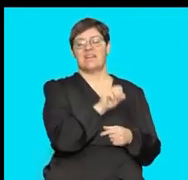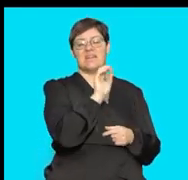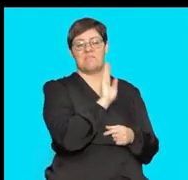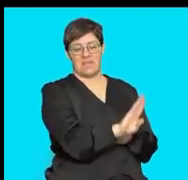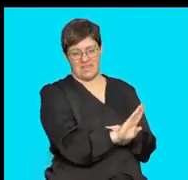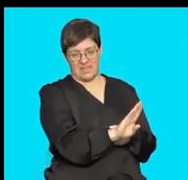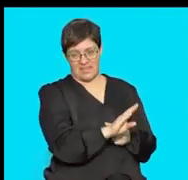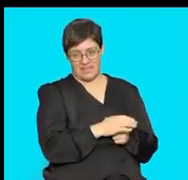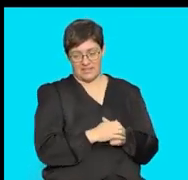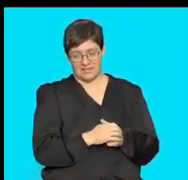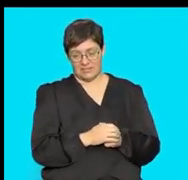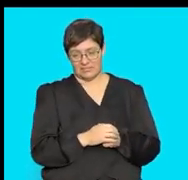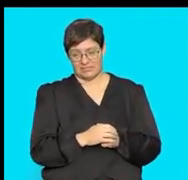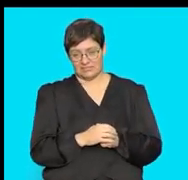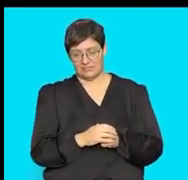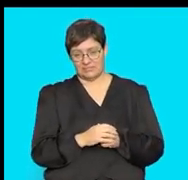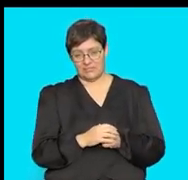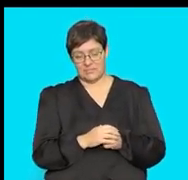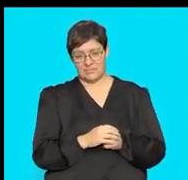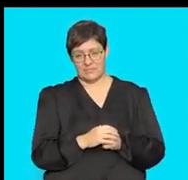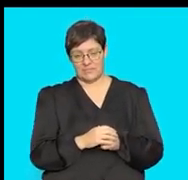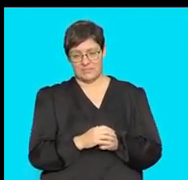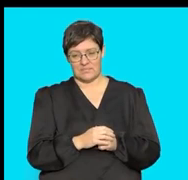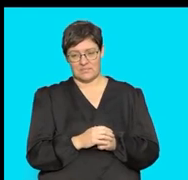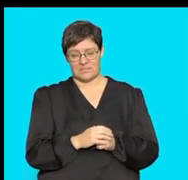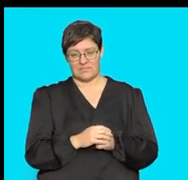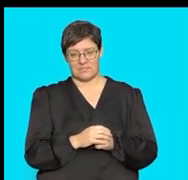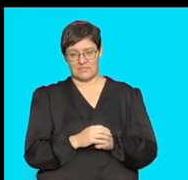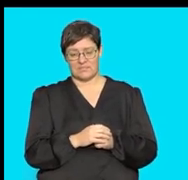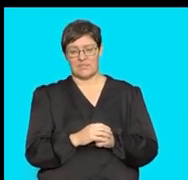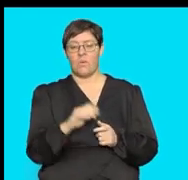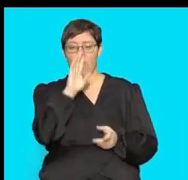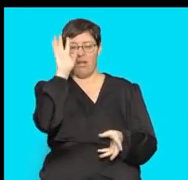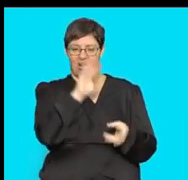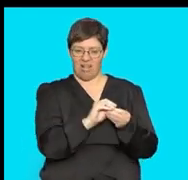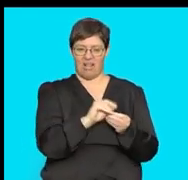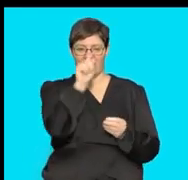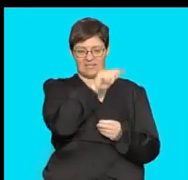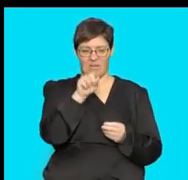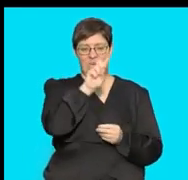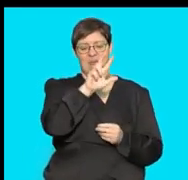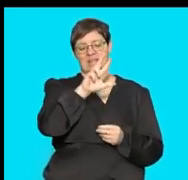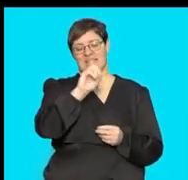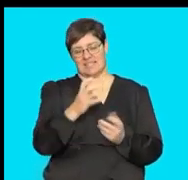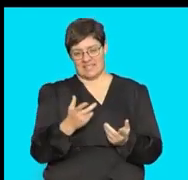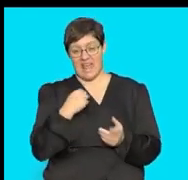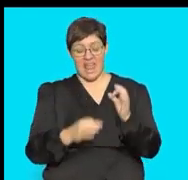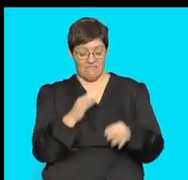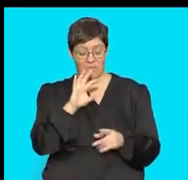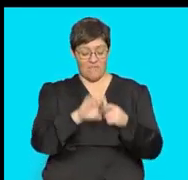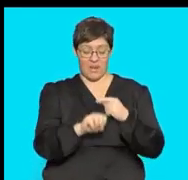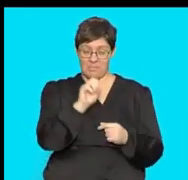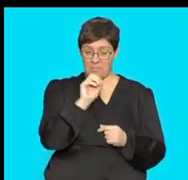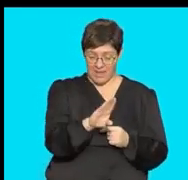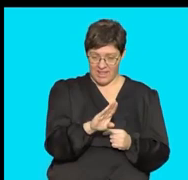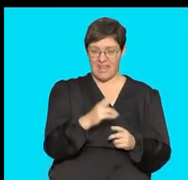the value of A and the fact that three angles of a triangle should add up to 180 degrees to find B. Once we find